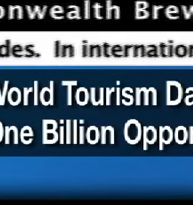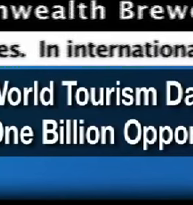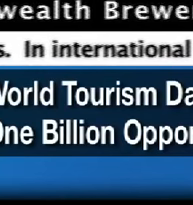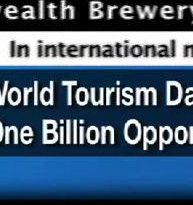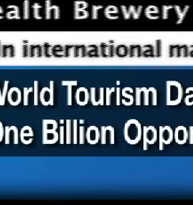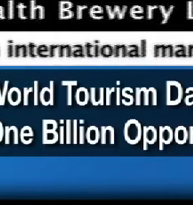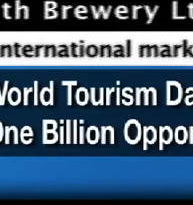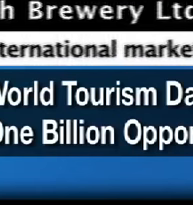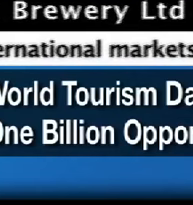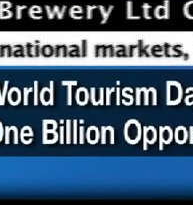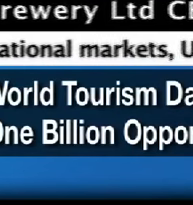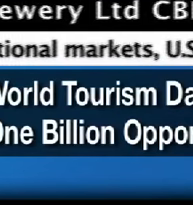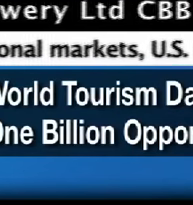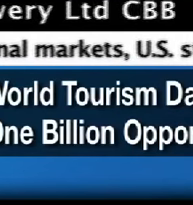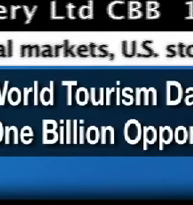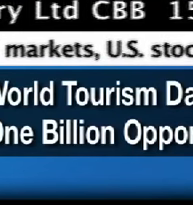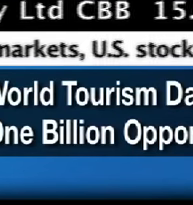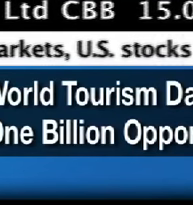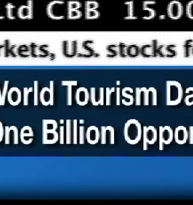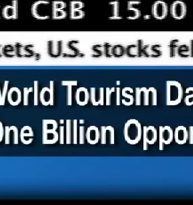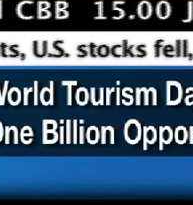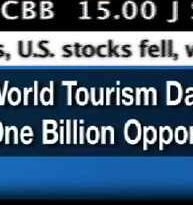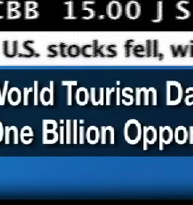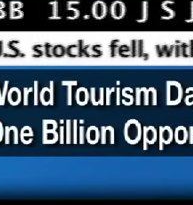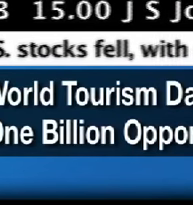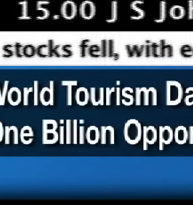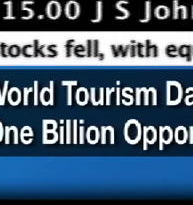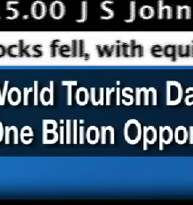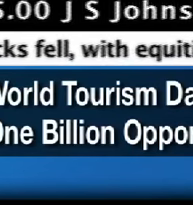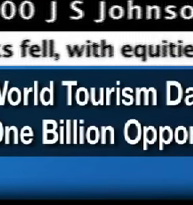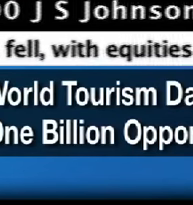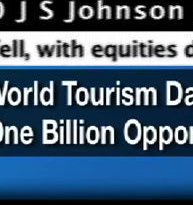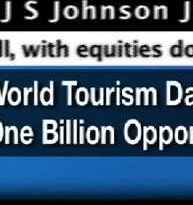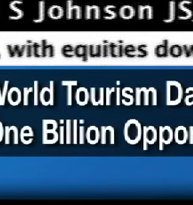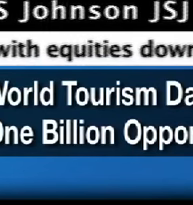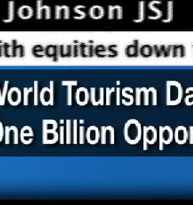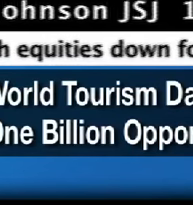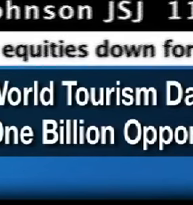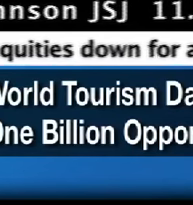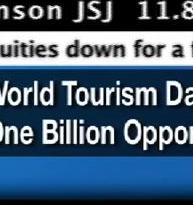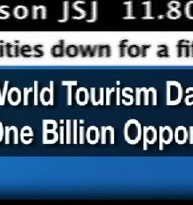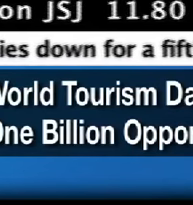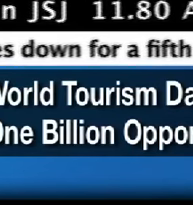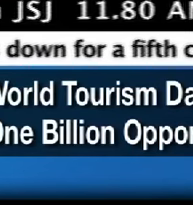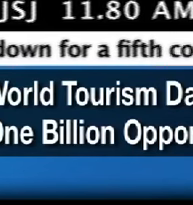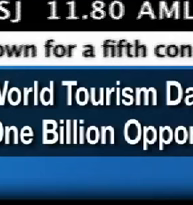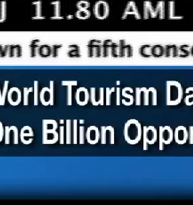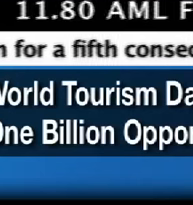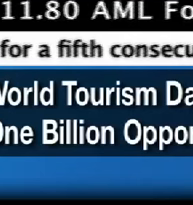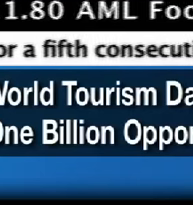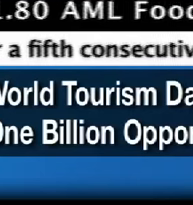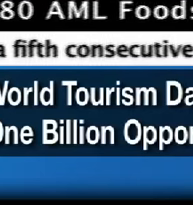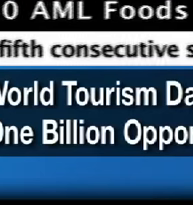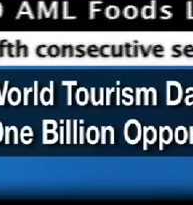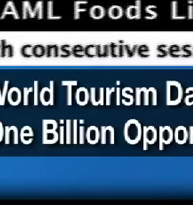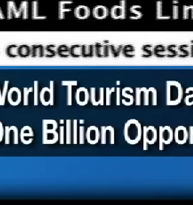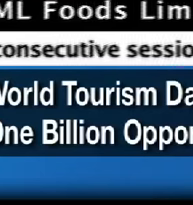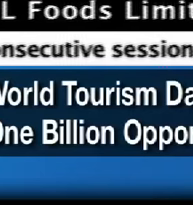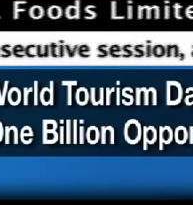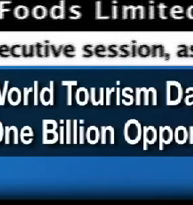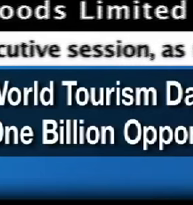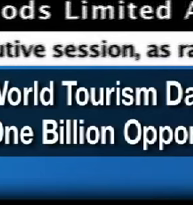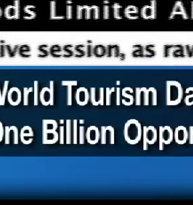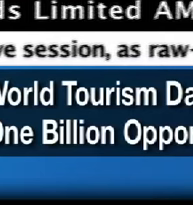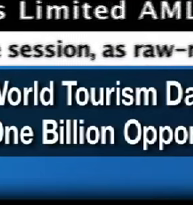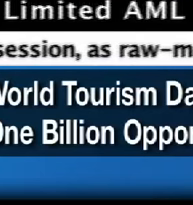impact of the tourism sector on economic growth, job creation and development. Tourism Minister the Honorable Obi Wilchcombe said as the day